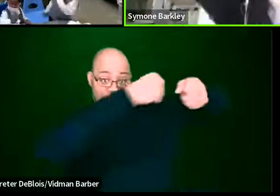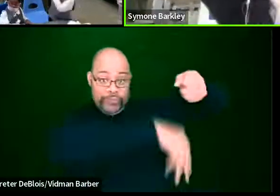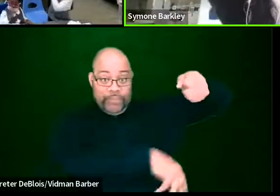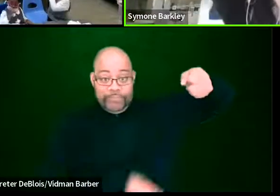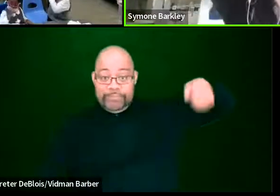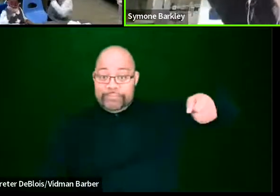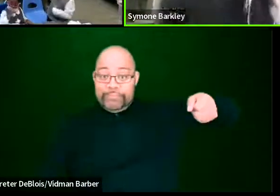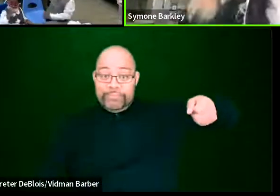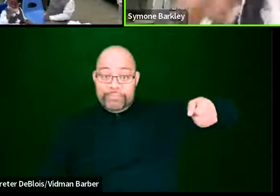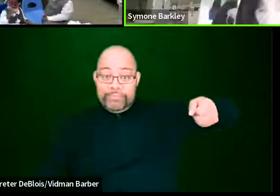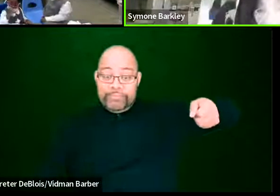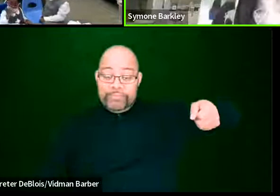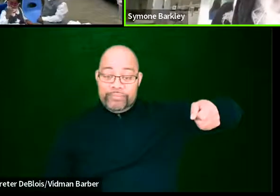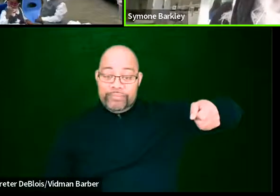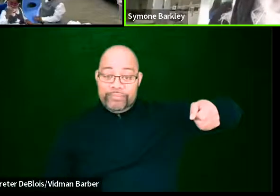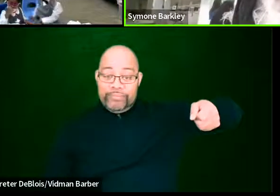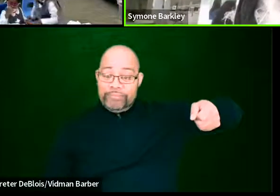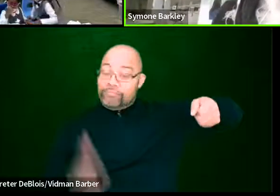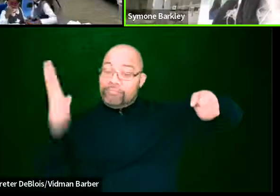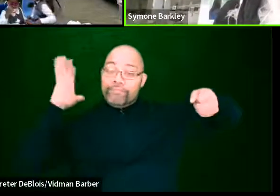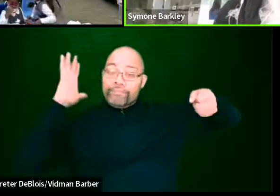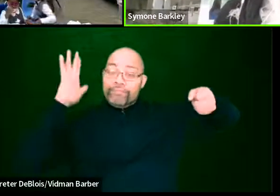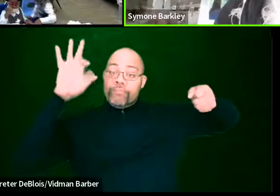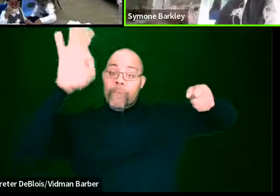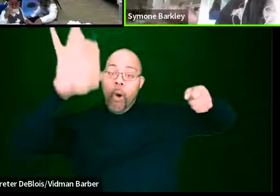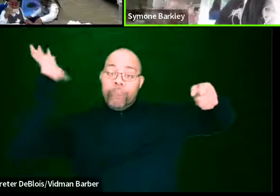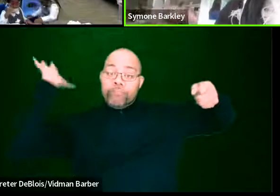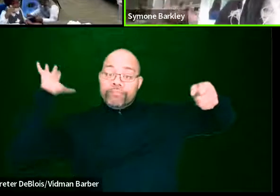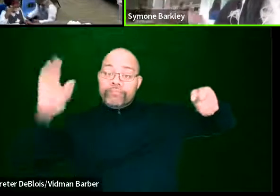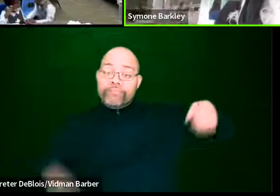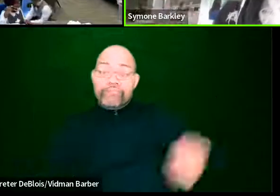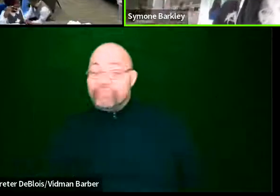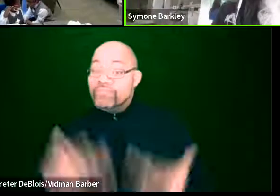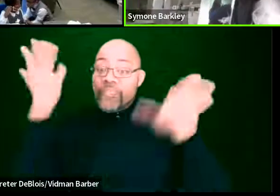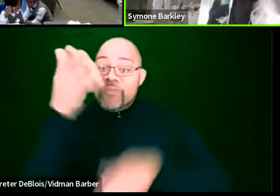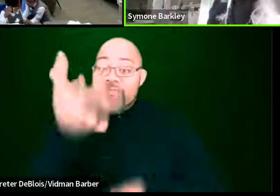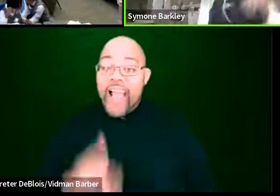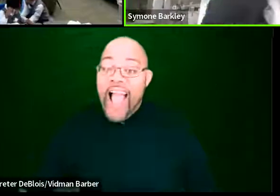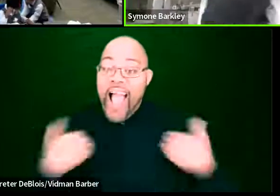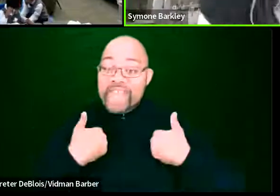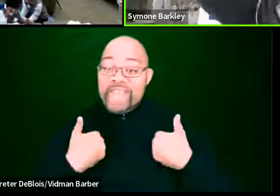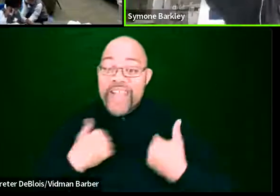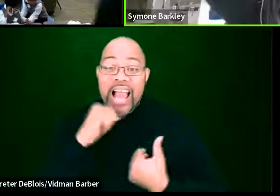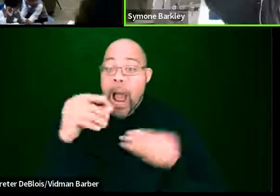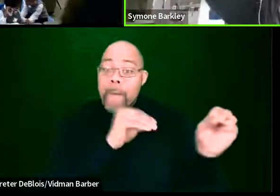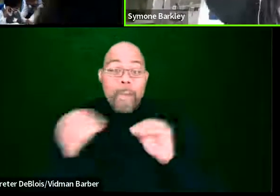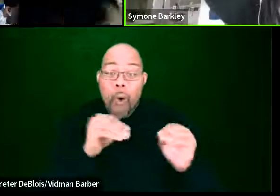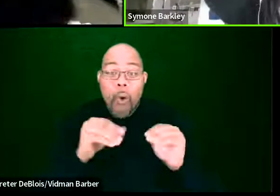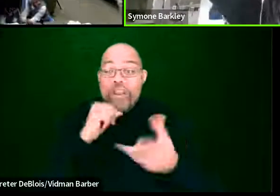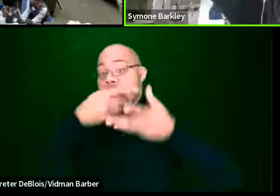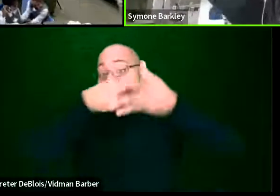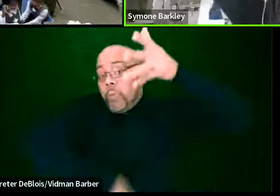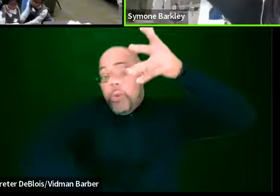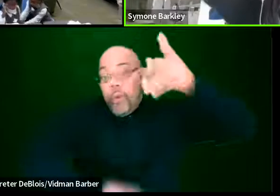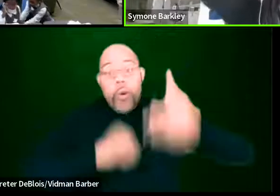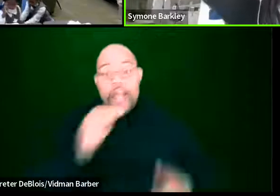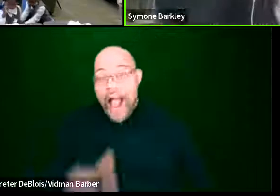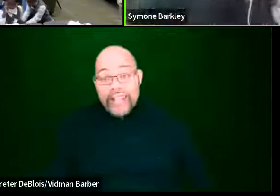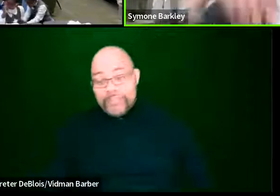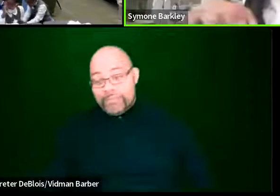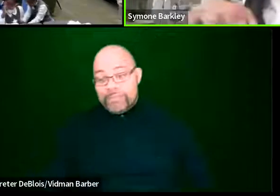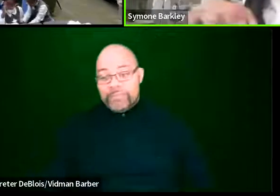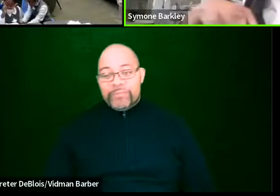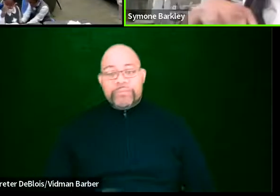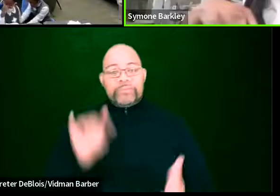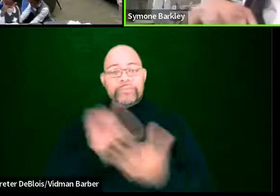here, boom, it's there. It's not budging. It's not falling out. This